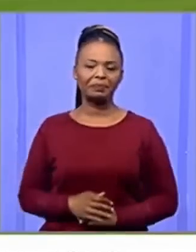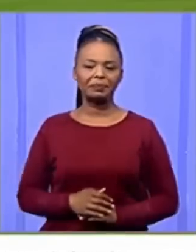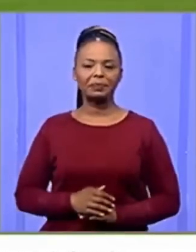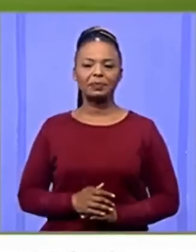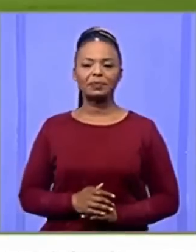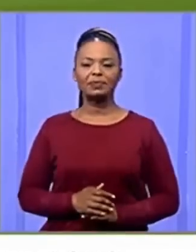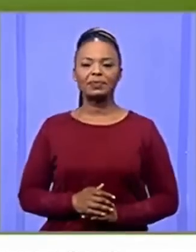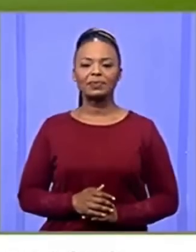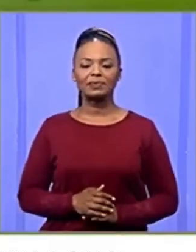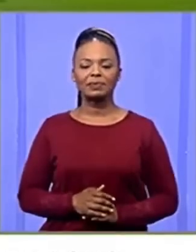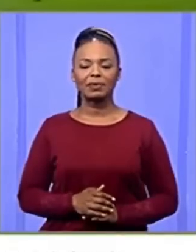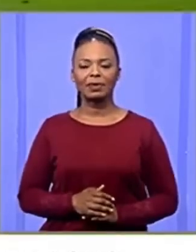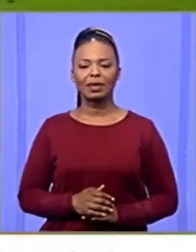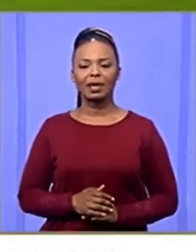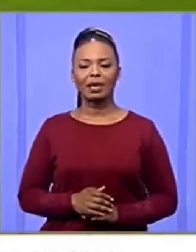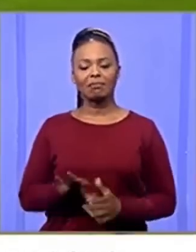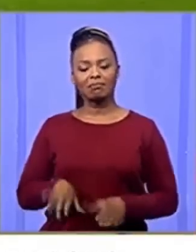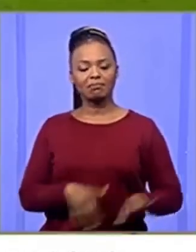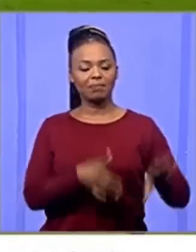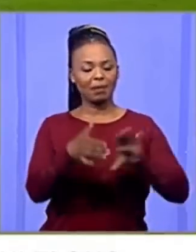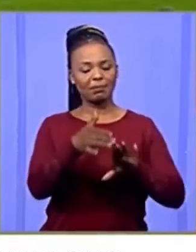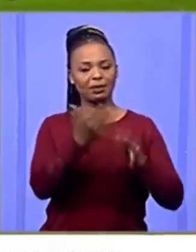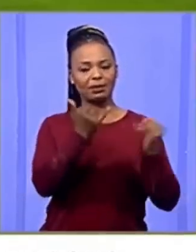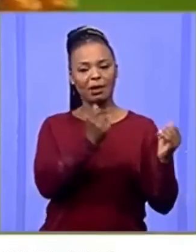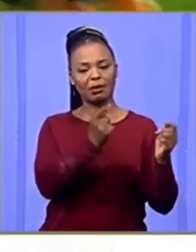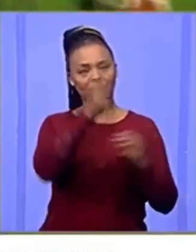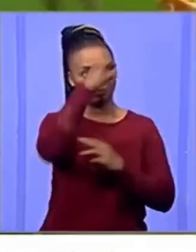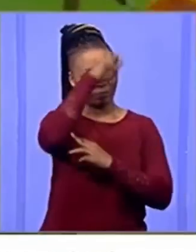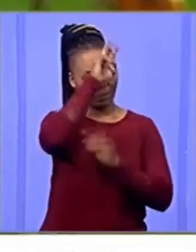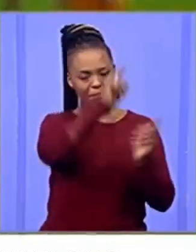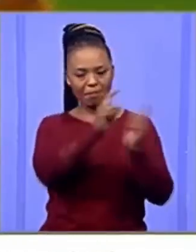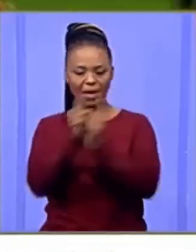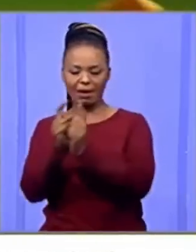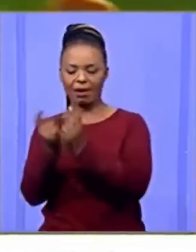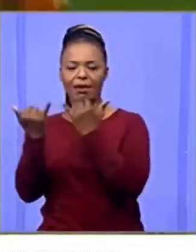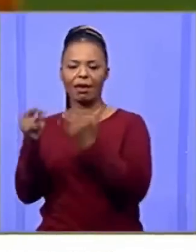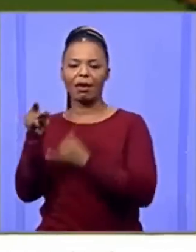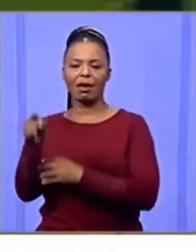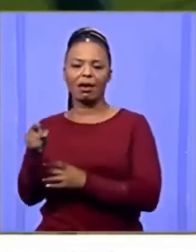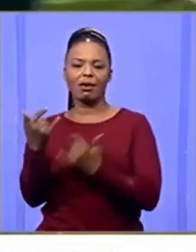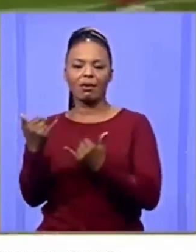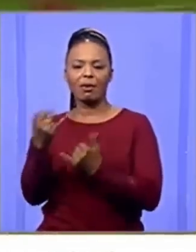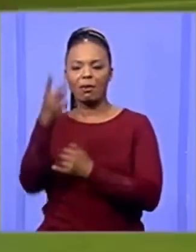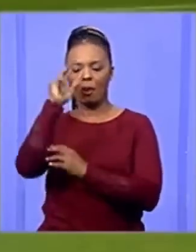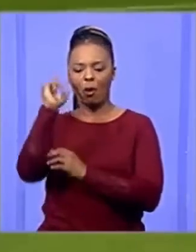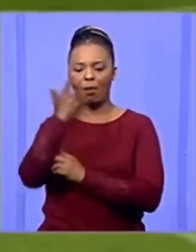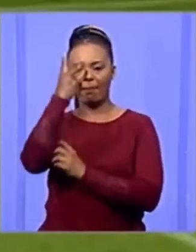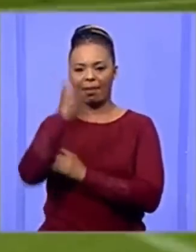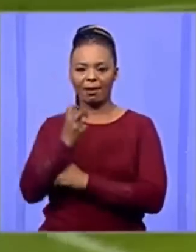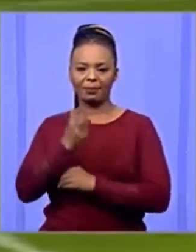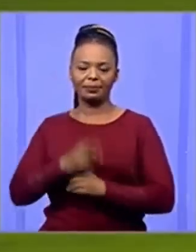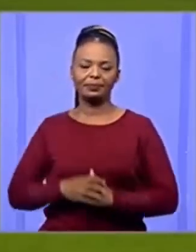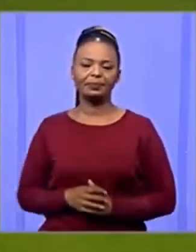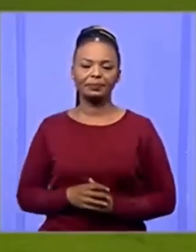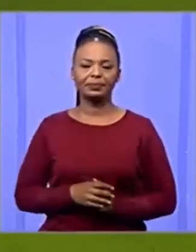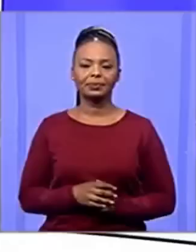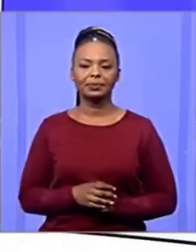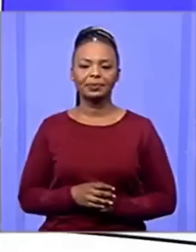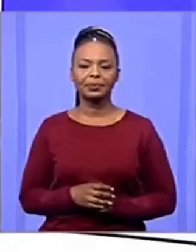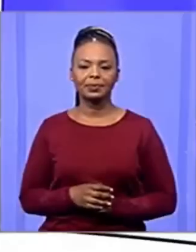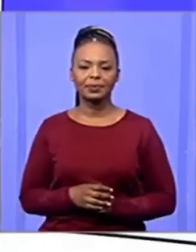Dipapading di Bokke di tlo botsana dipotso le All Blacks ka moqebelo mokgahlelong wa bobedi wa tournament ya bompudi ba rugby.